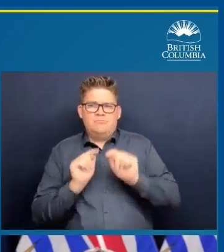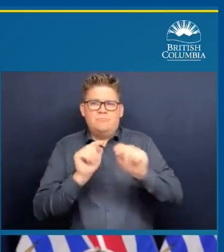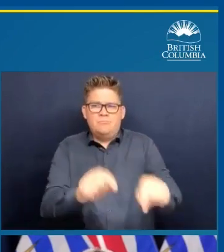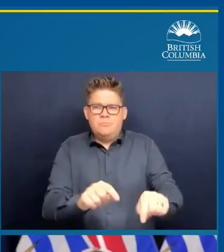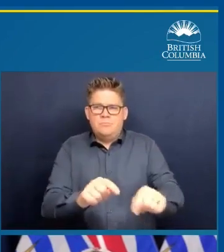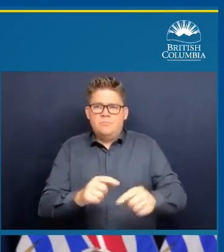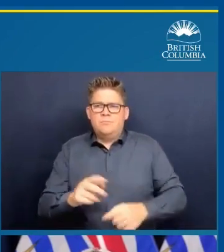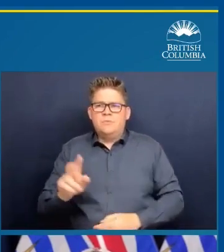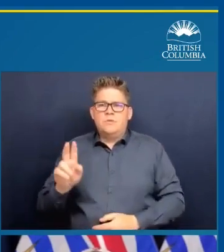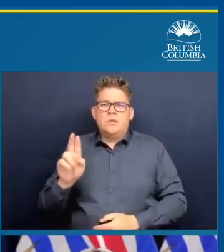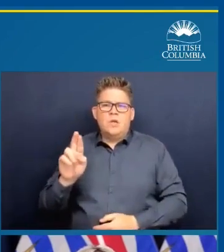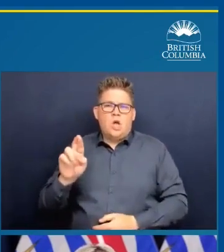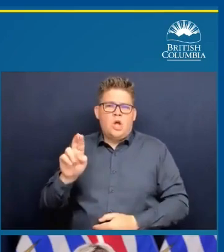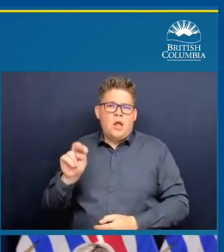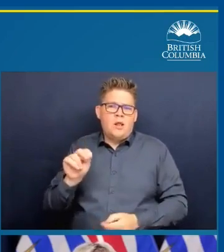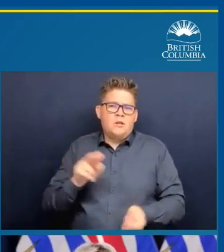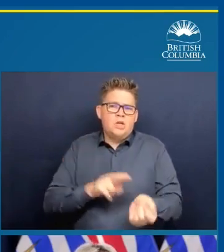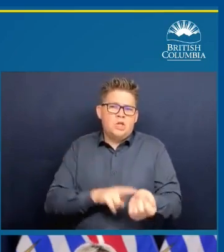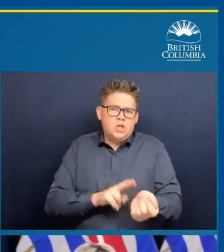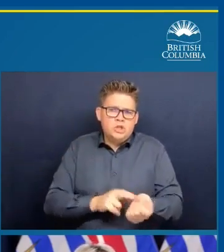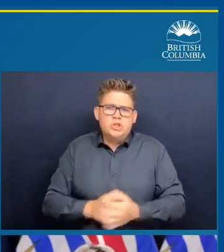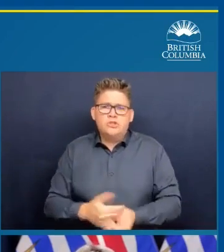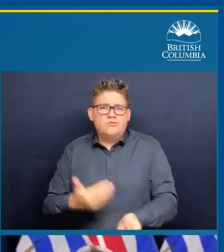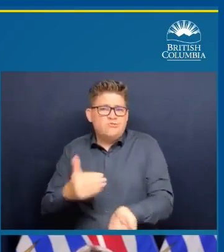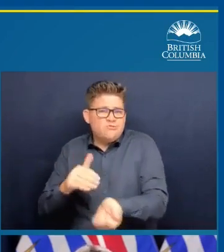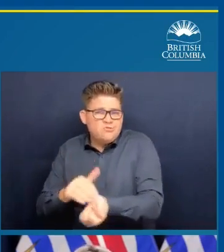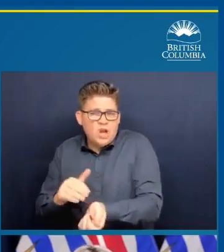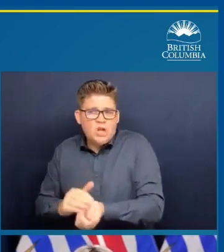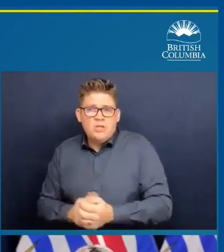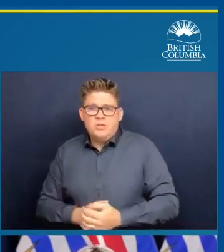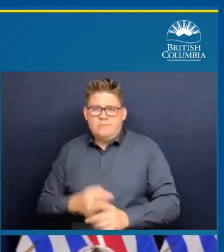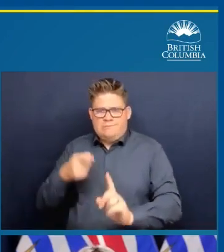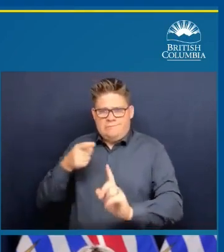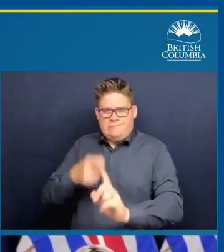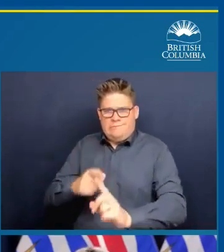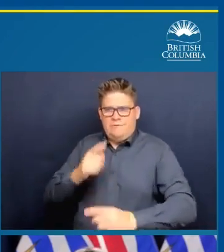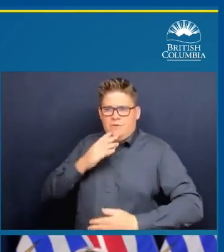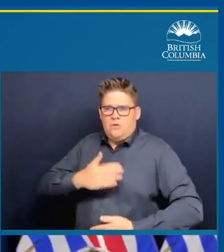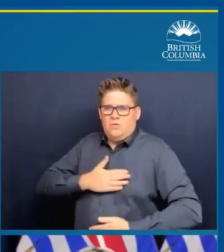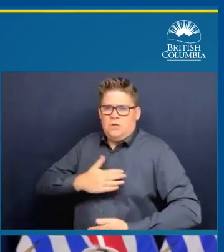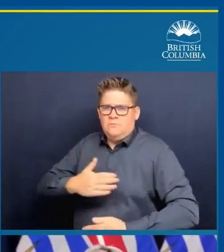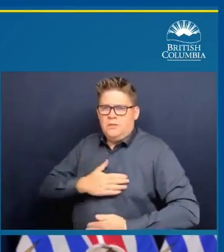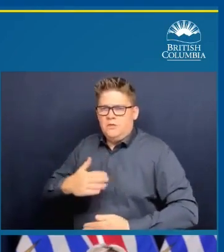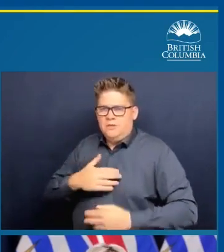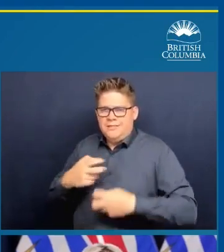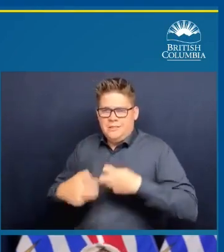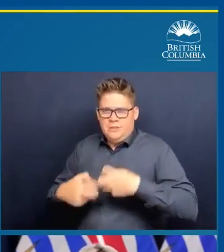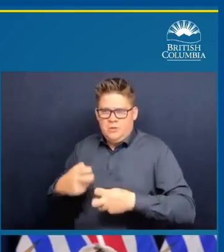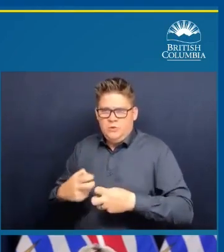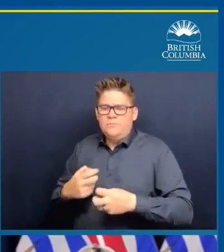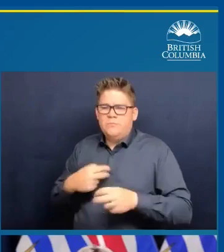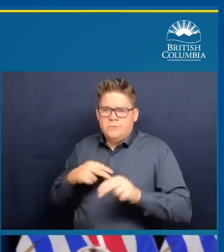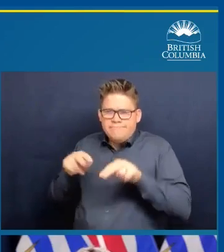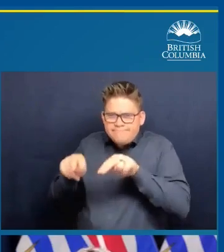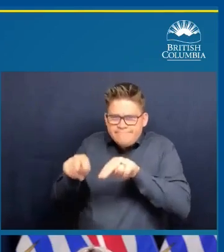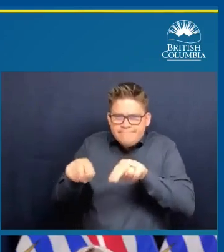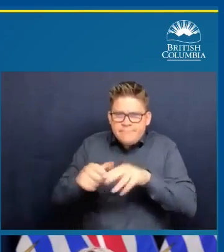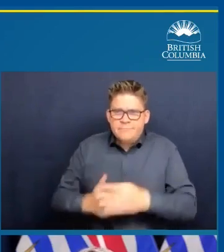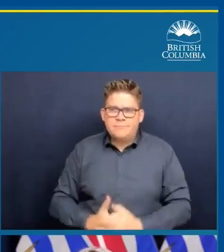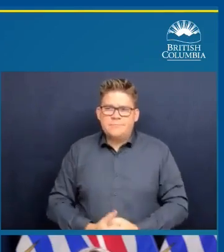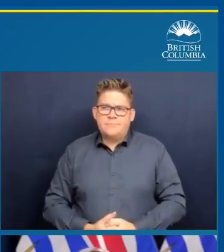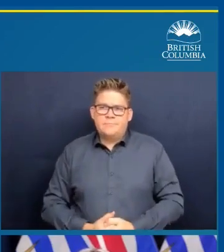for respiratory symptoms. And so this could be anything. This is a clinical diagnosis of what we like to call influenza-like illness. So